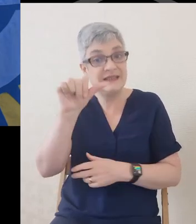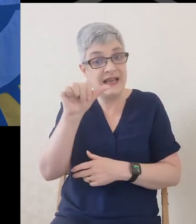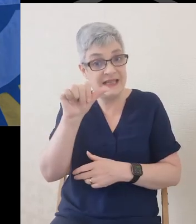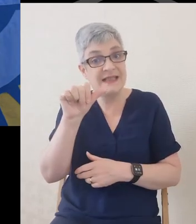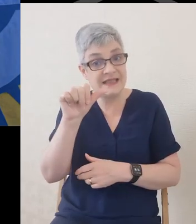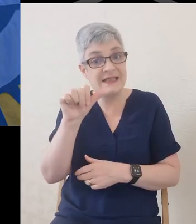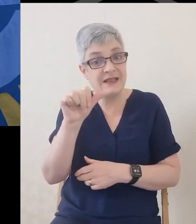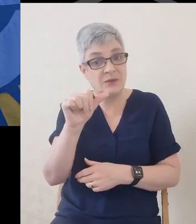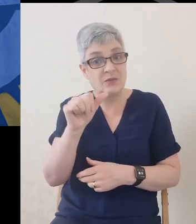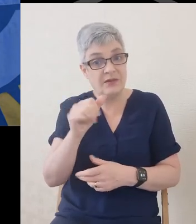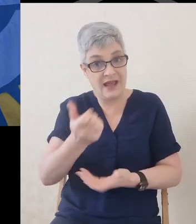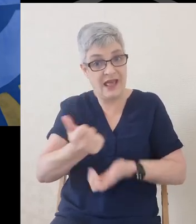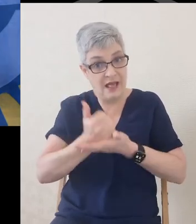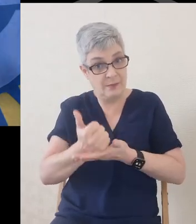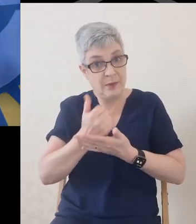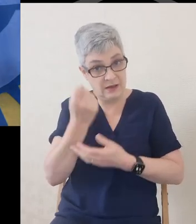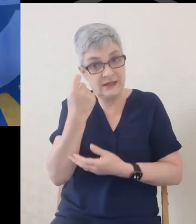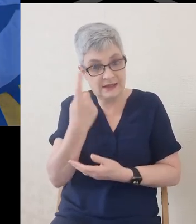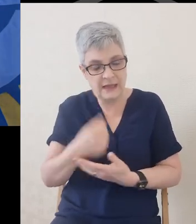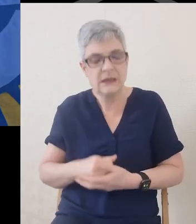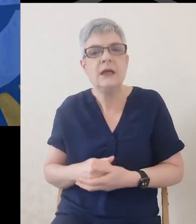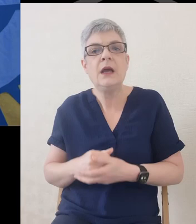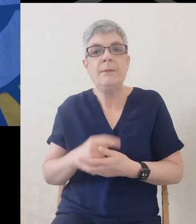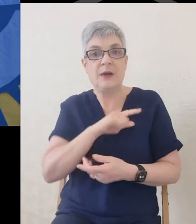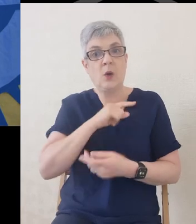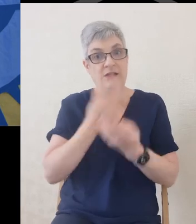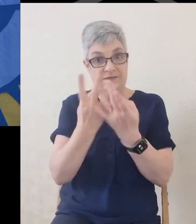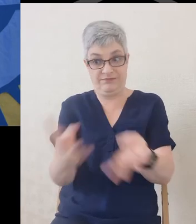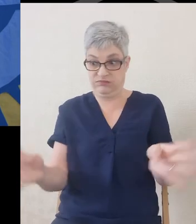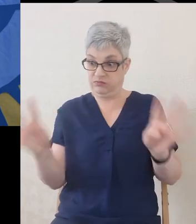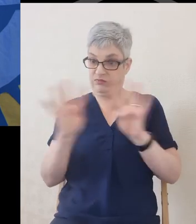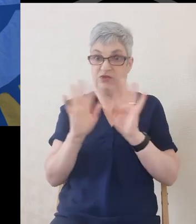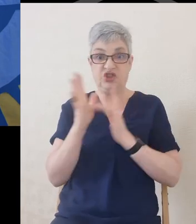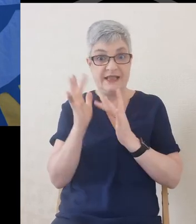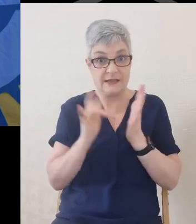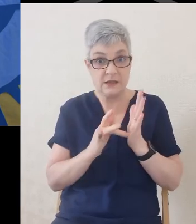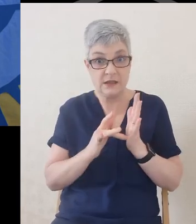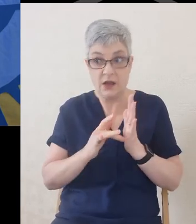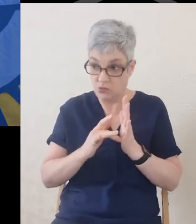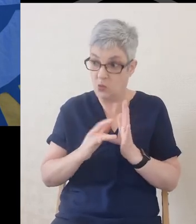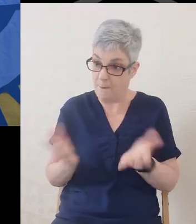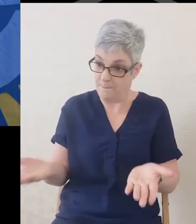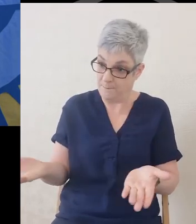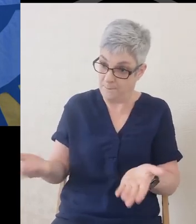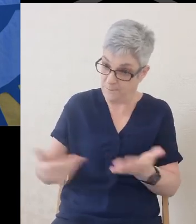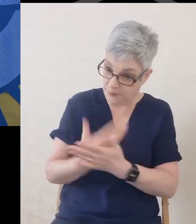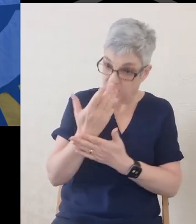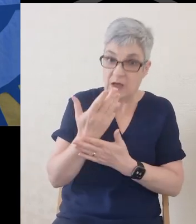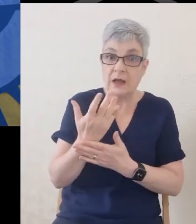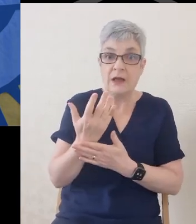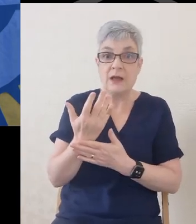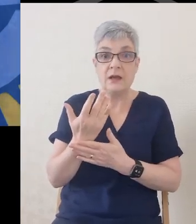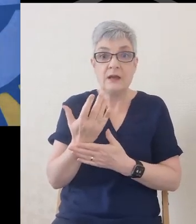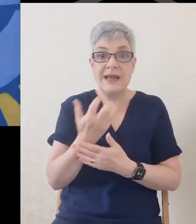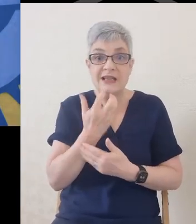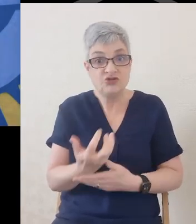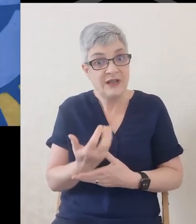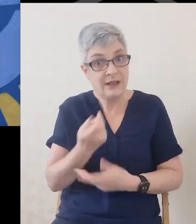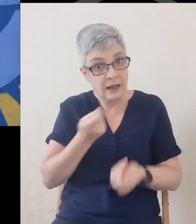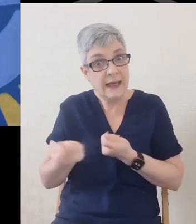reading. They gathered round Jesus and asked him, Lord, are you at this time going to restore the kingdom to